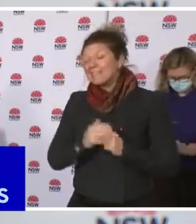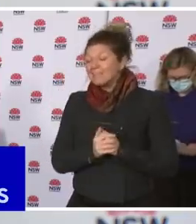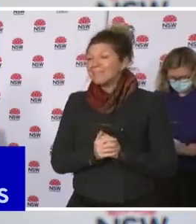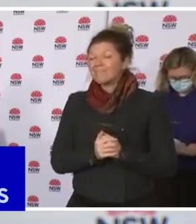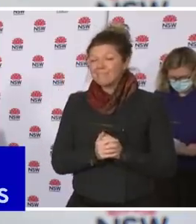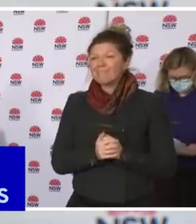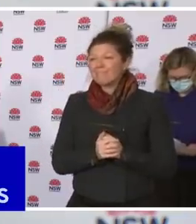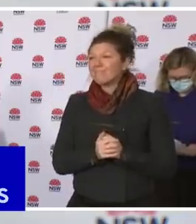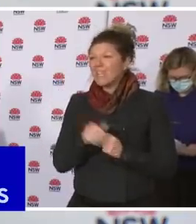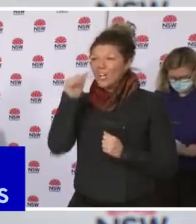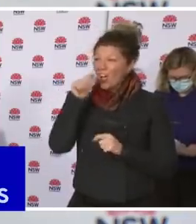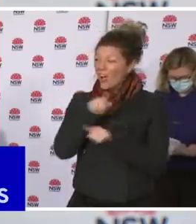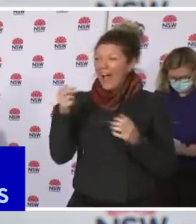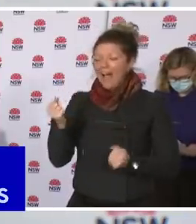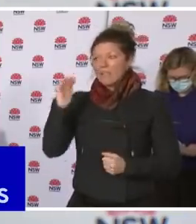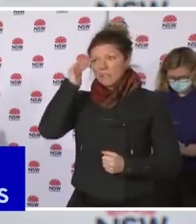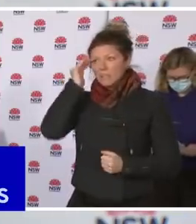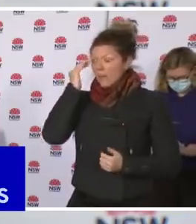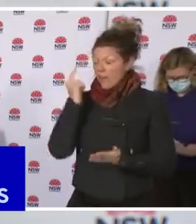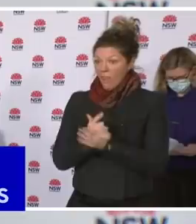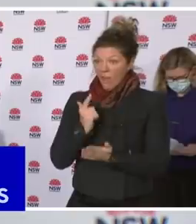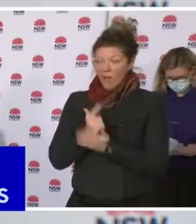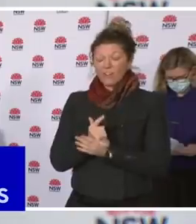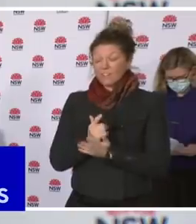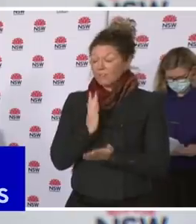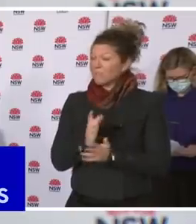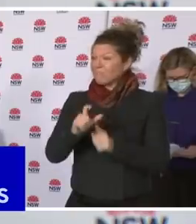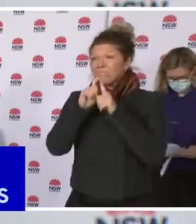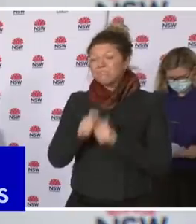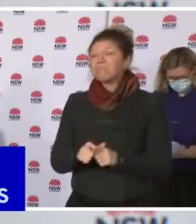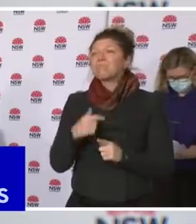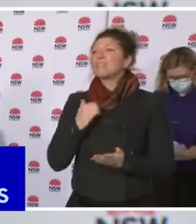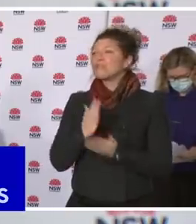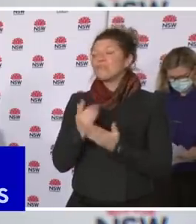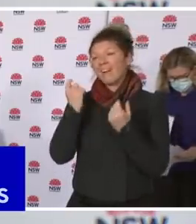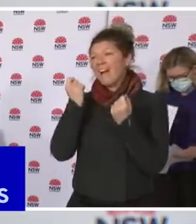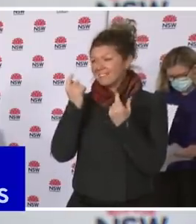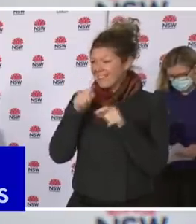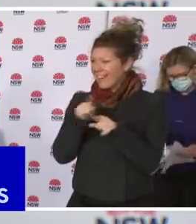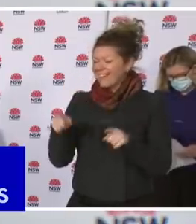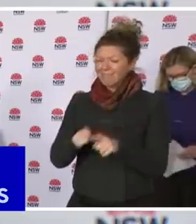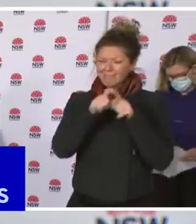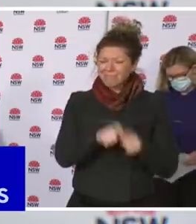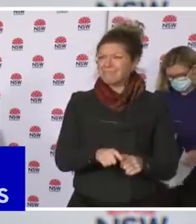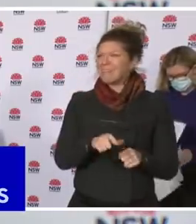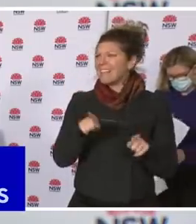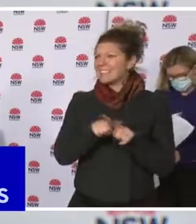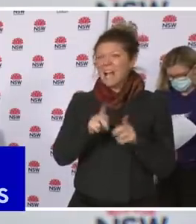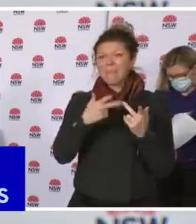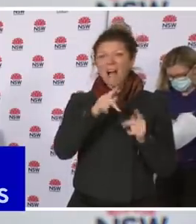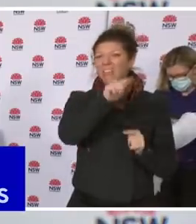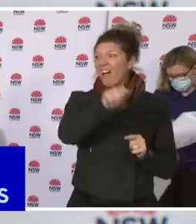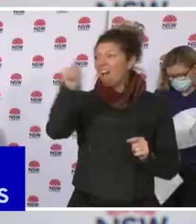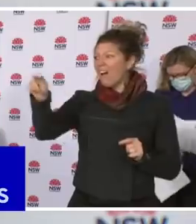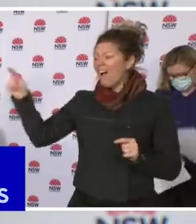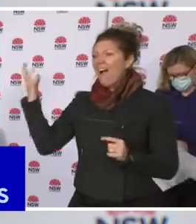for you. And no matter what you're going through, chances are there are other people in our community going through the same stresses. I